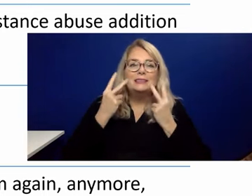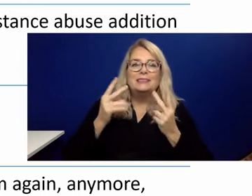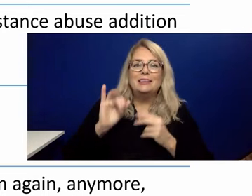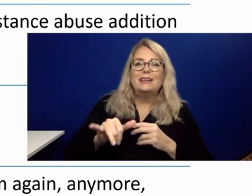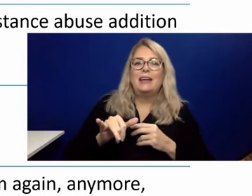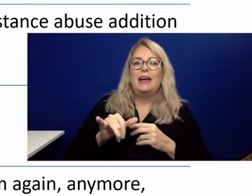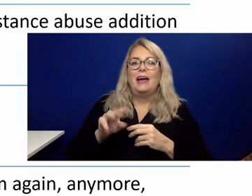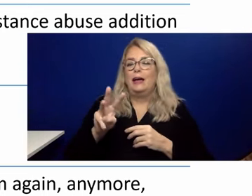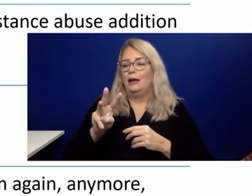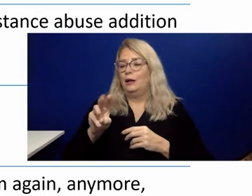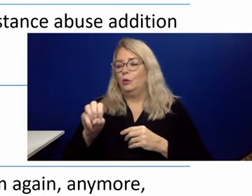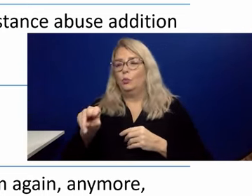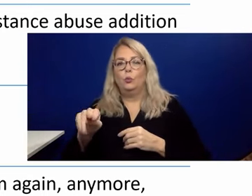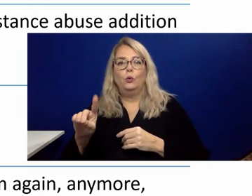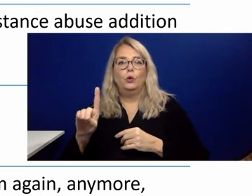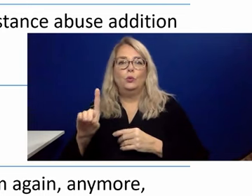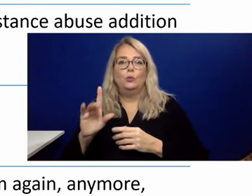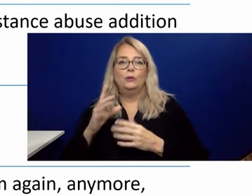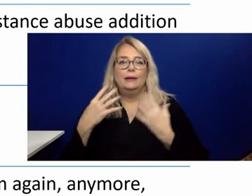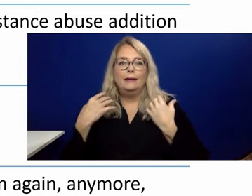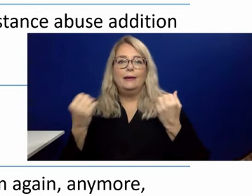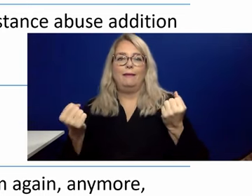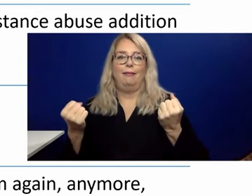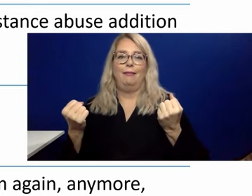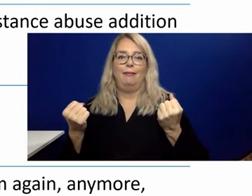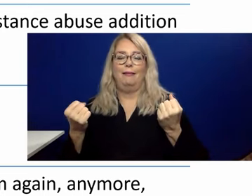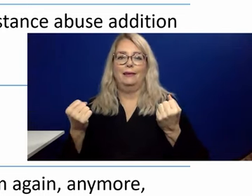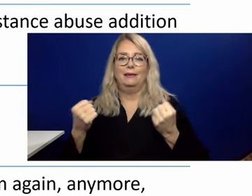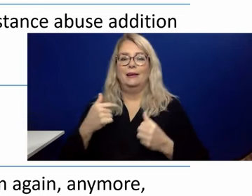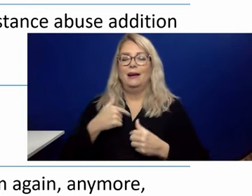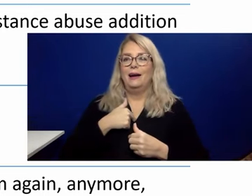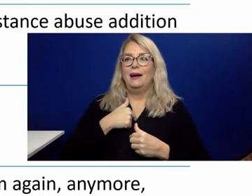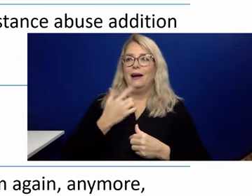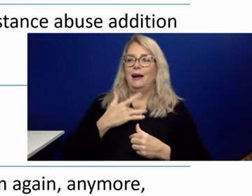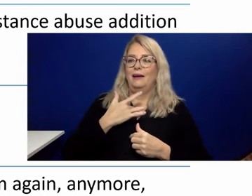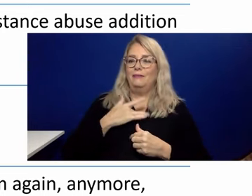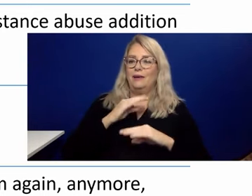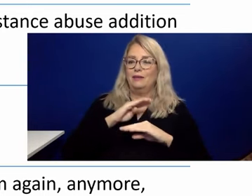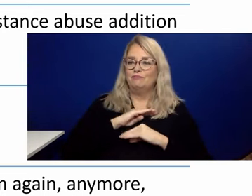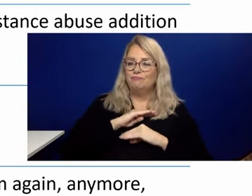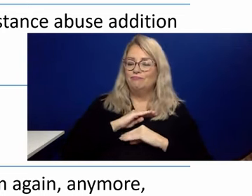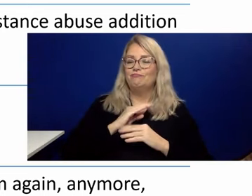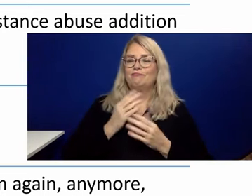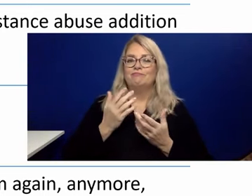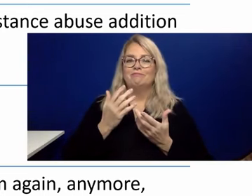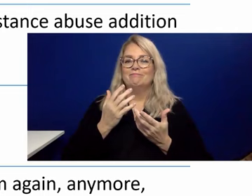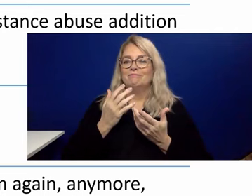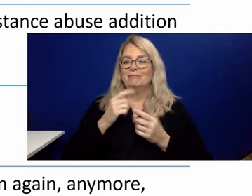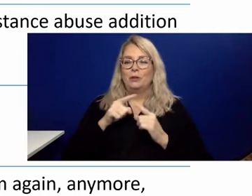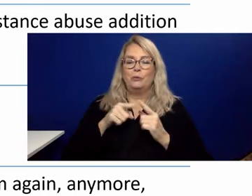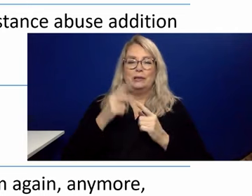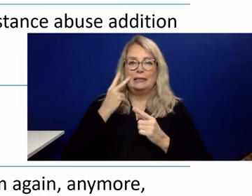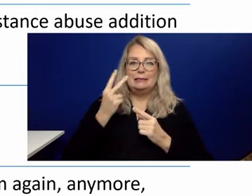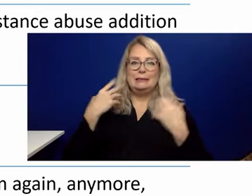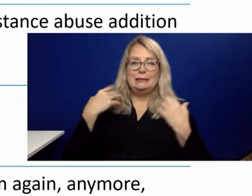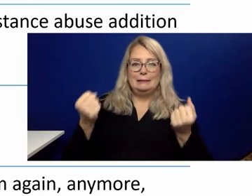heal. Celebrate it, right? It's like, I find gratitude and I'm so happy to see the wound heal. I'm so